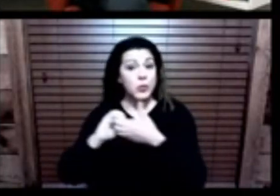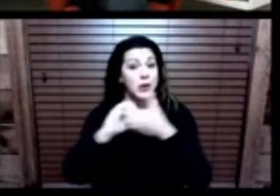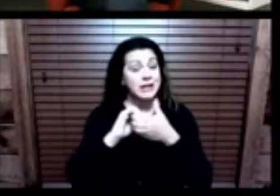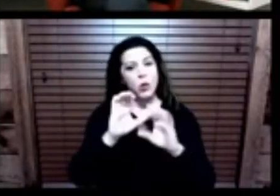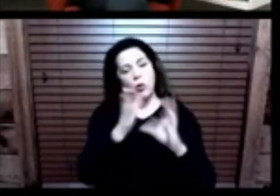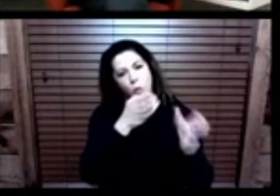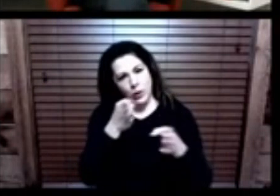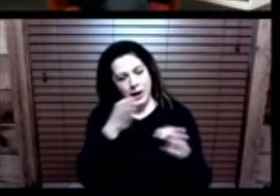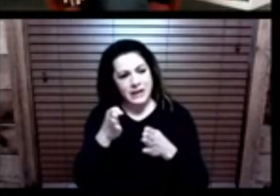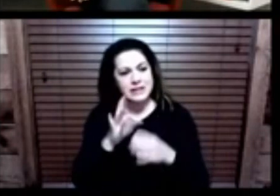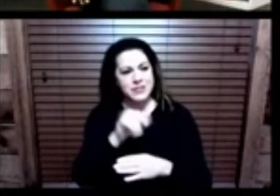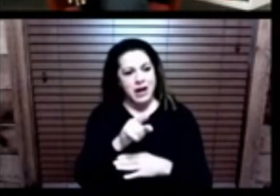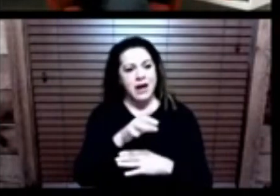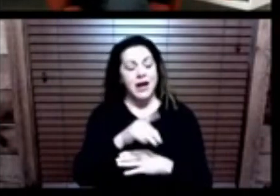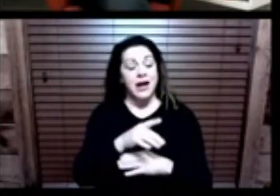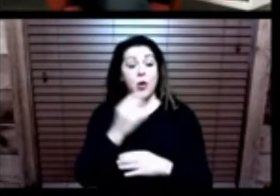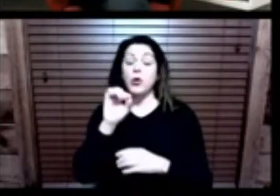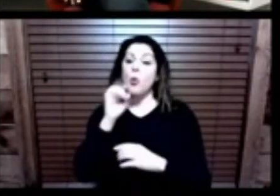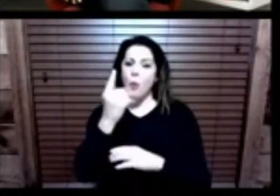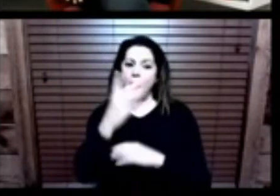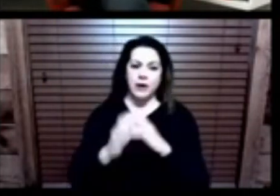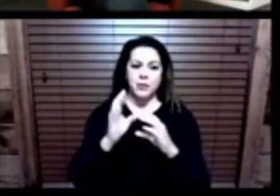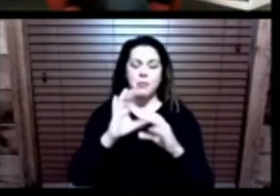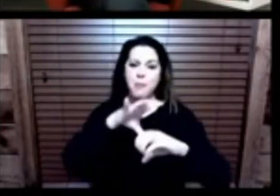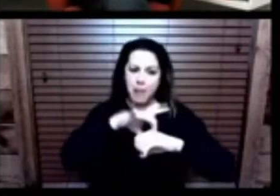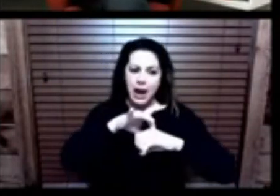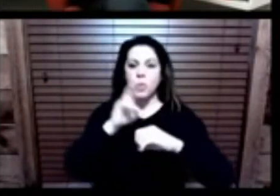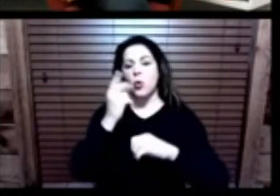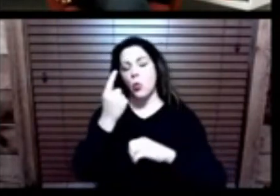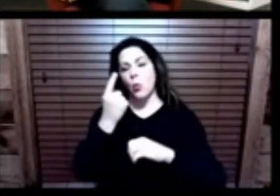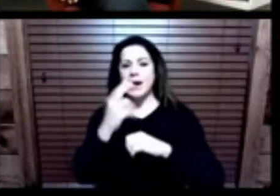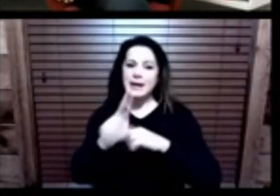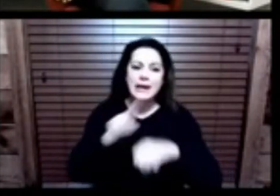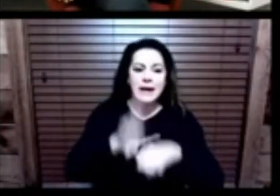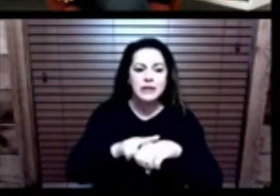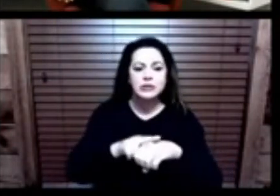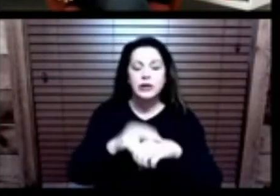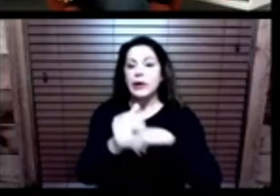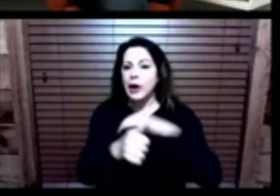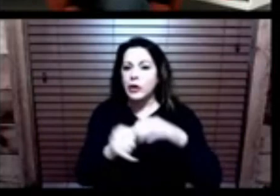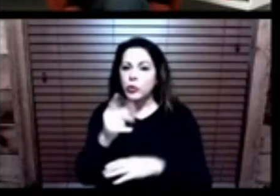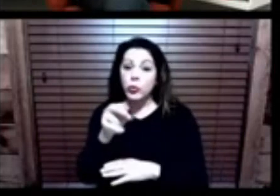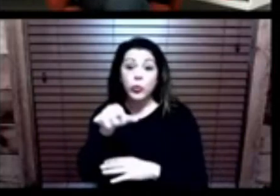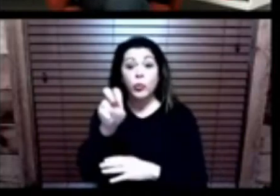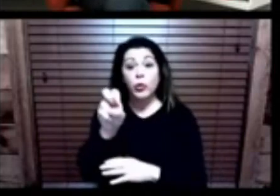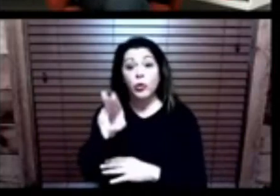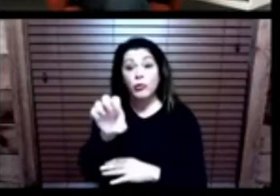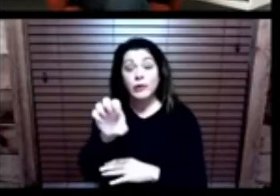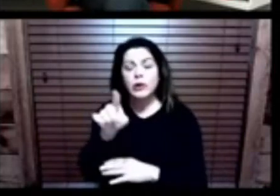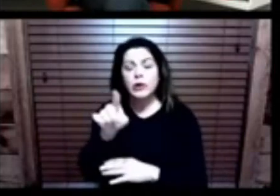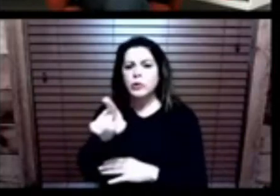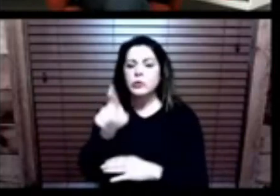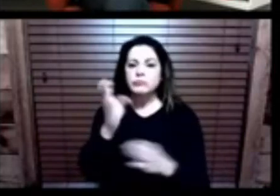Under a Groove, trying to riff off of One Nation Under a Groove and trying to suggest some of the ways in which you spoke about